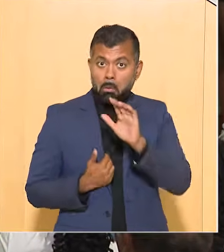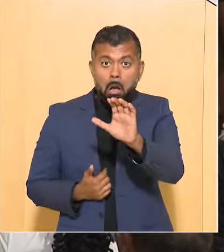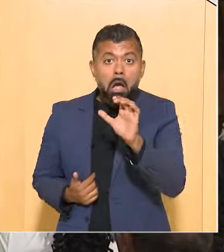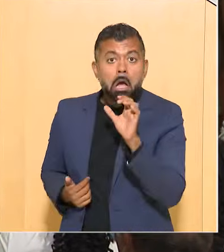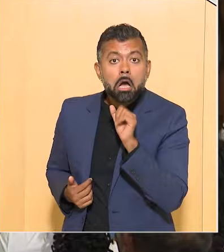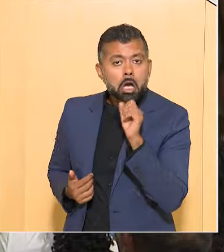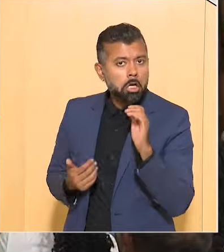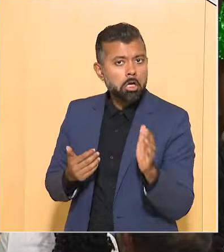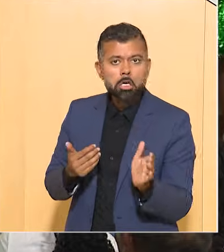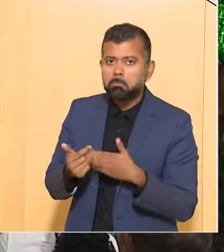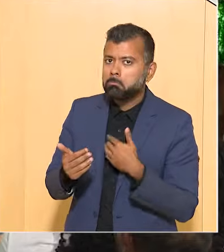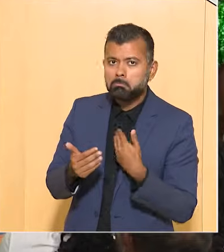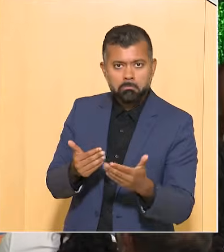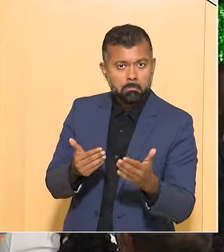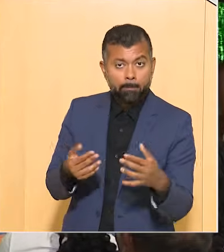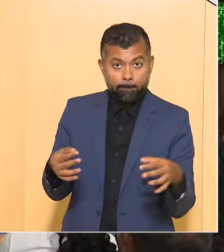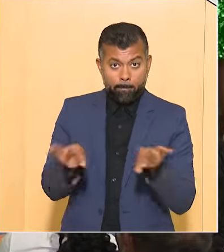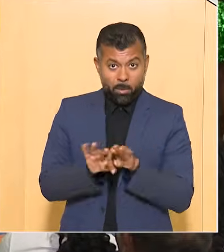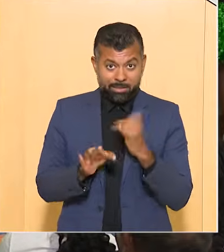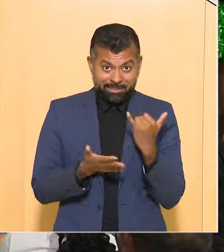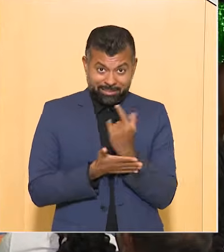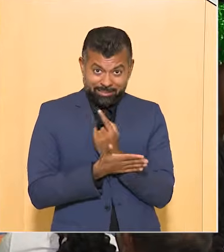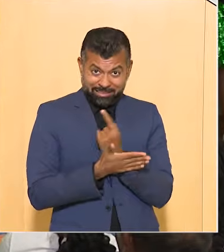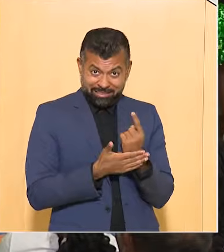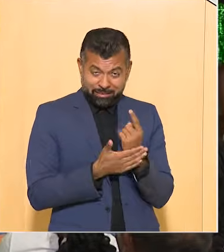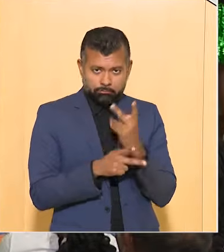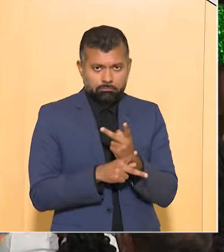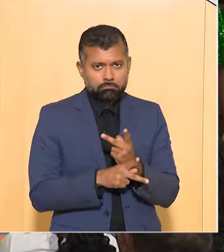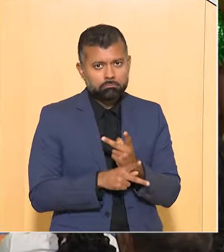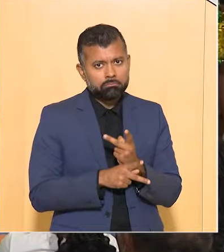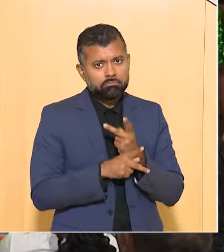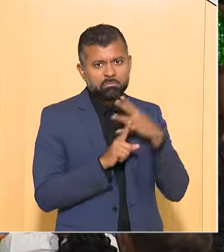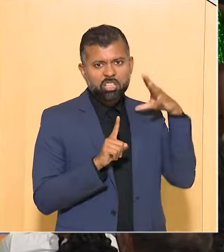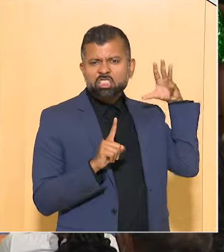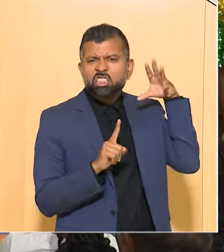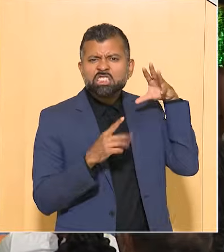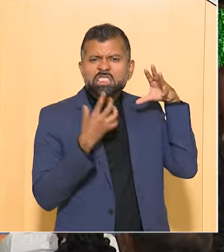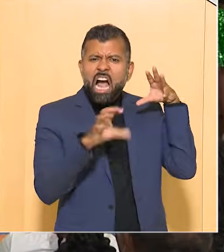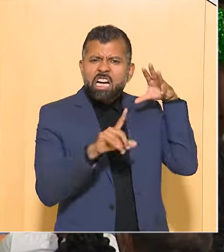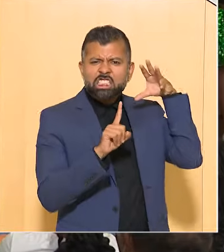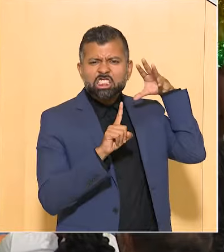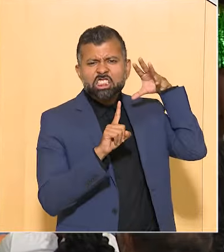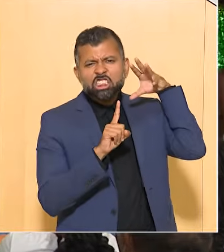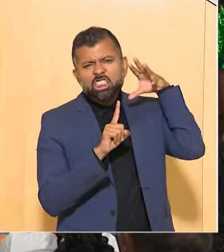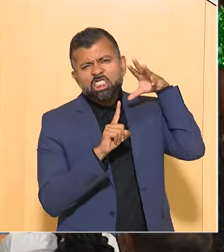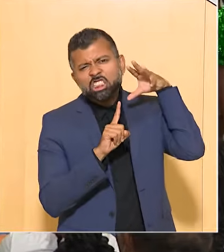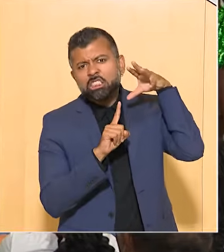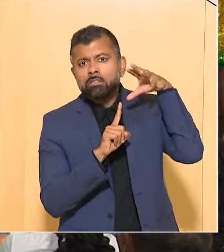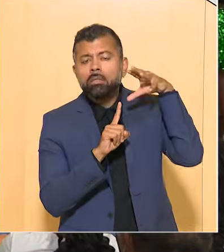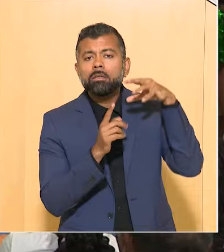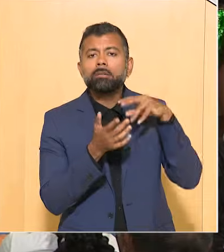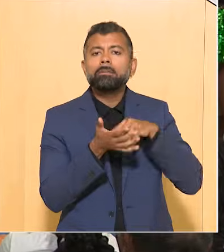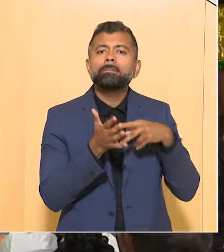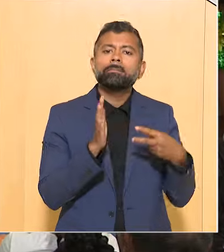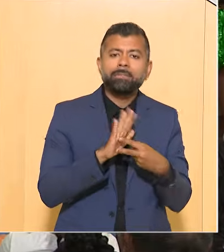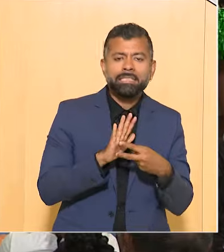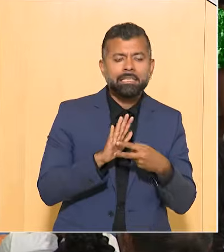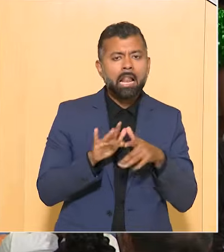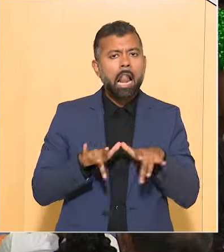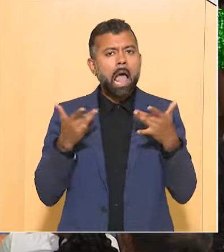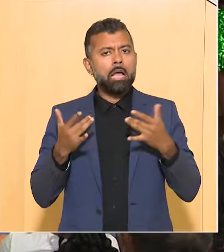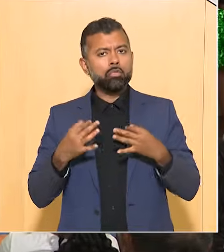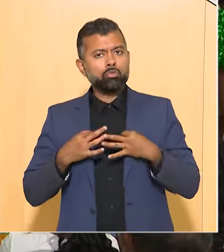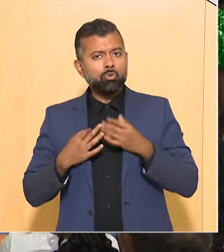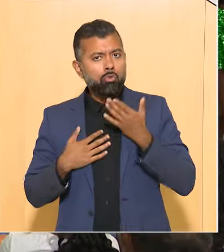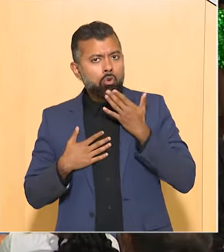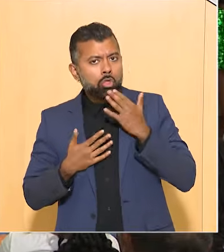today and all week. It's going to be really hot. Stay hydrated. Wear light-colored clothing. For our friends in D.C. who